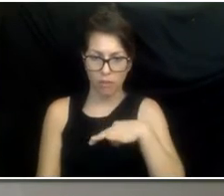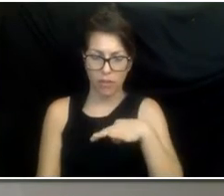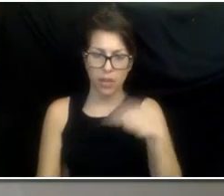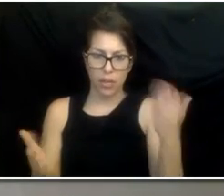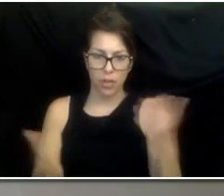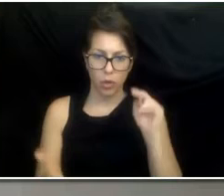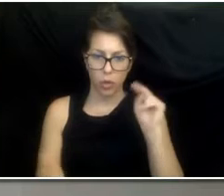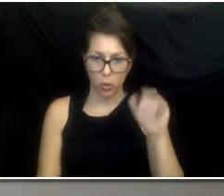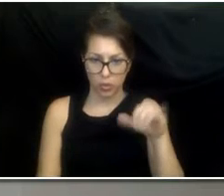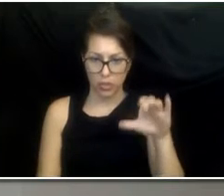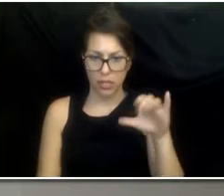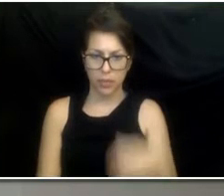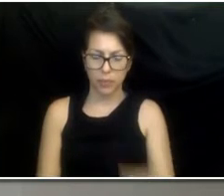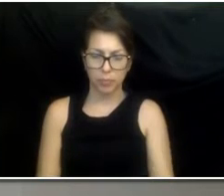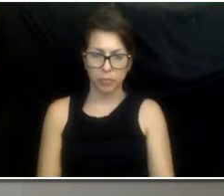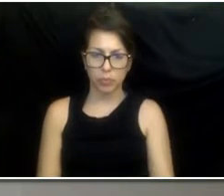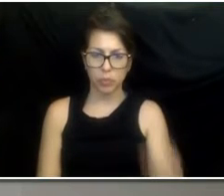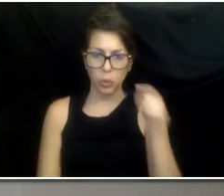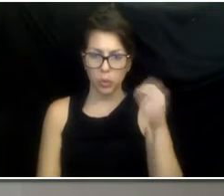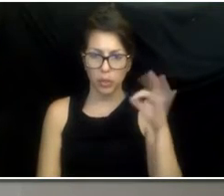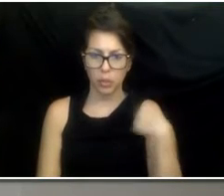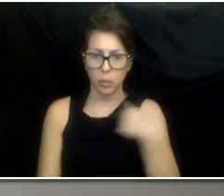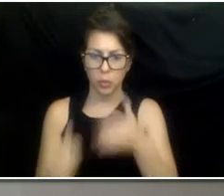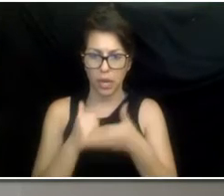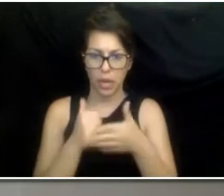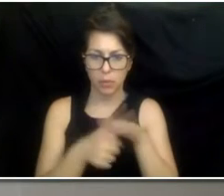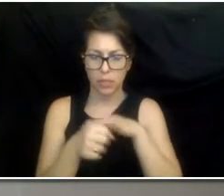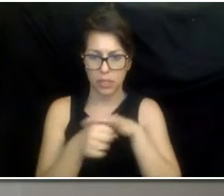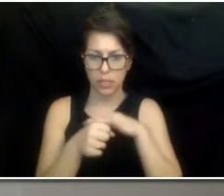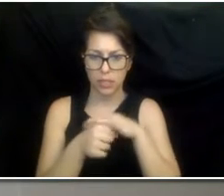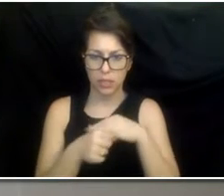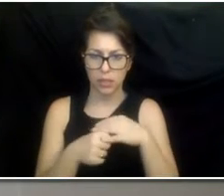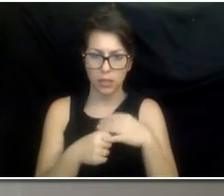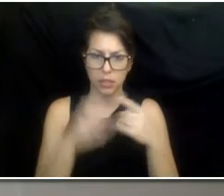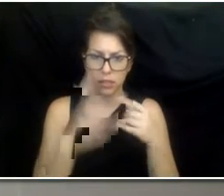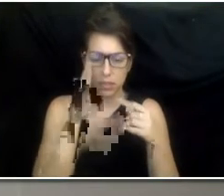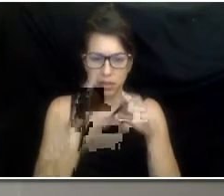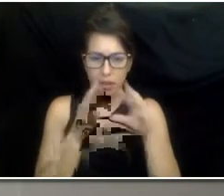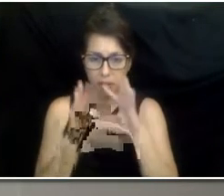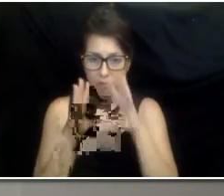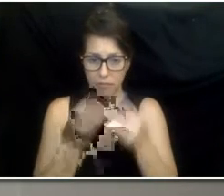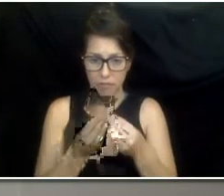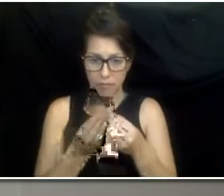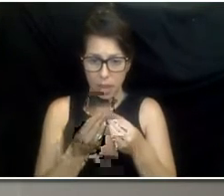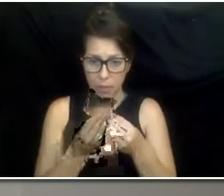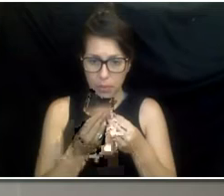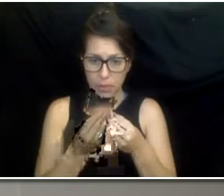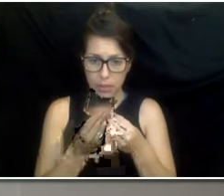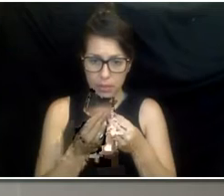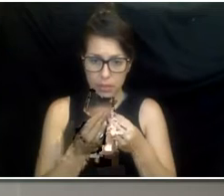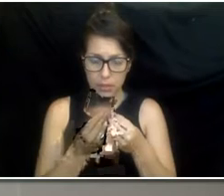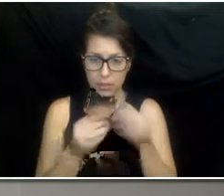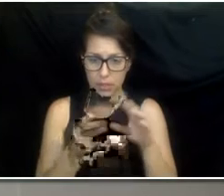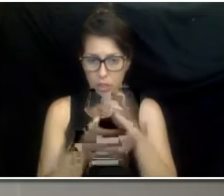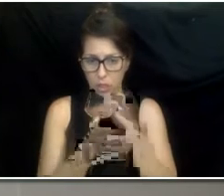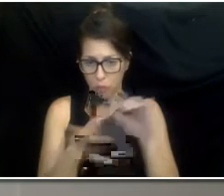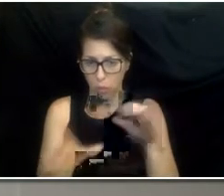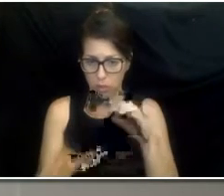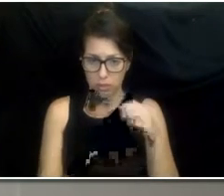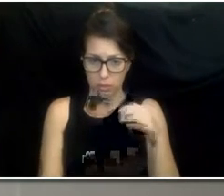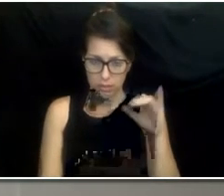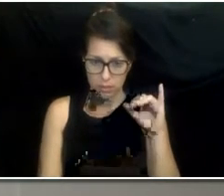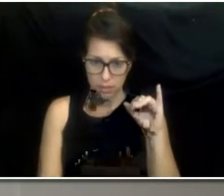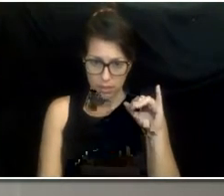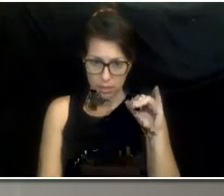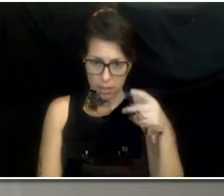the city to deliver more than $41 Million worth of legal services in every year our clients live in all five burrows of the more than